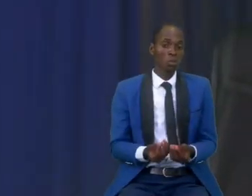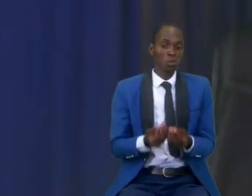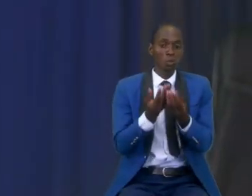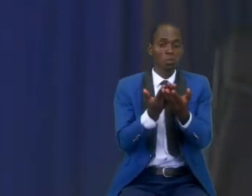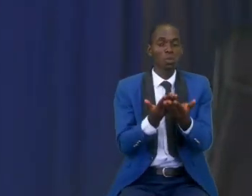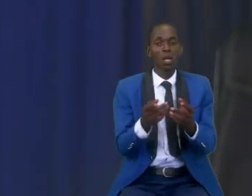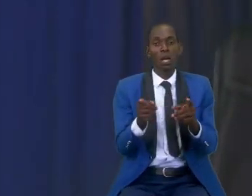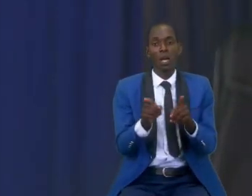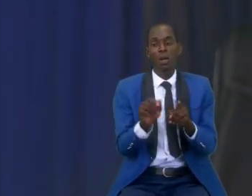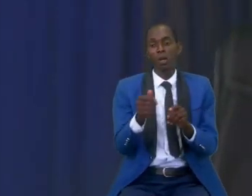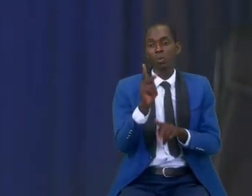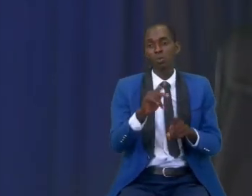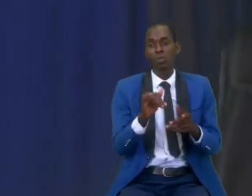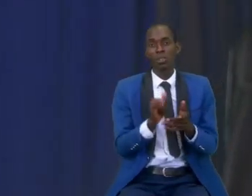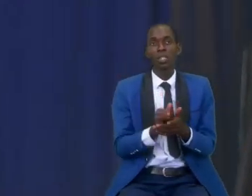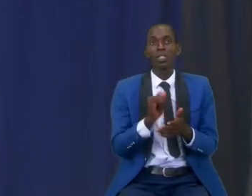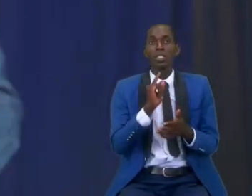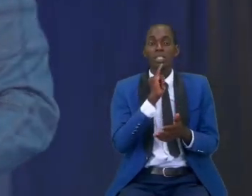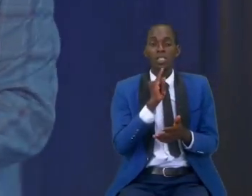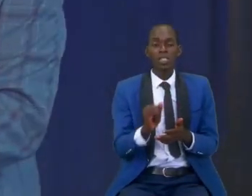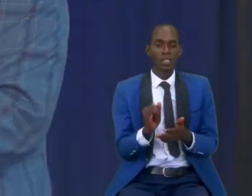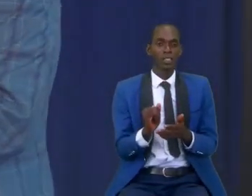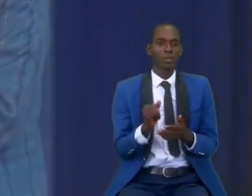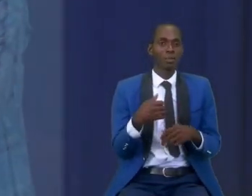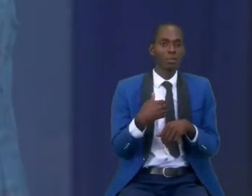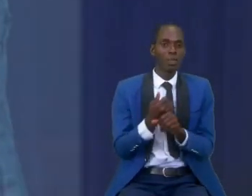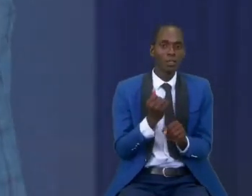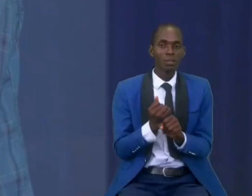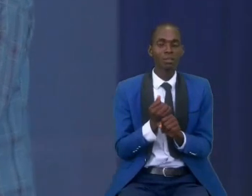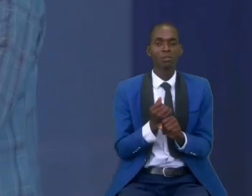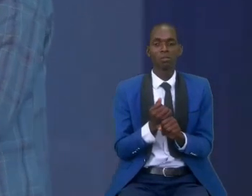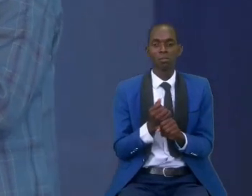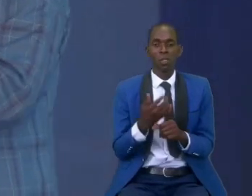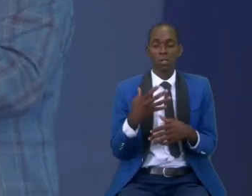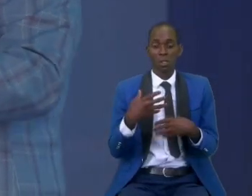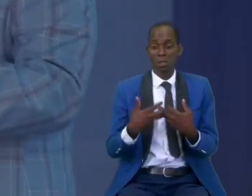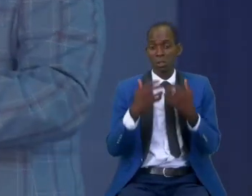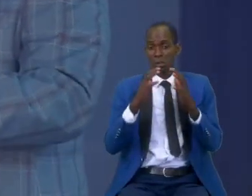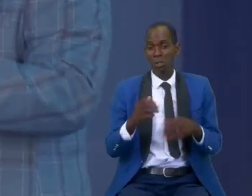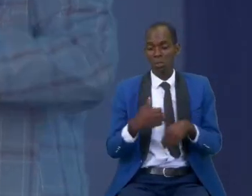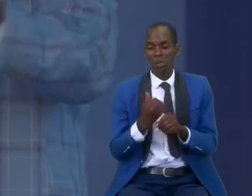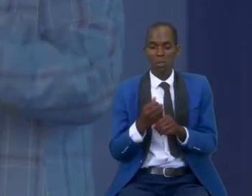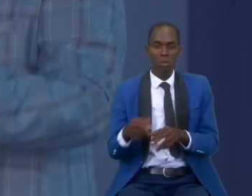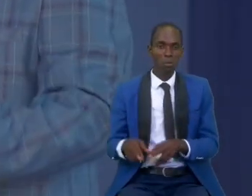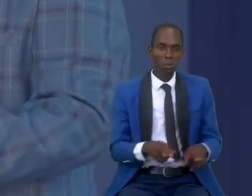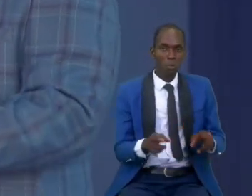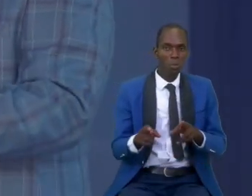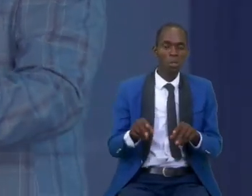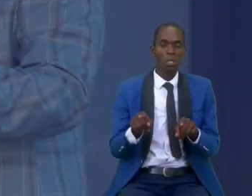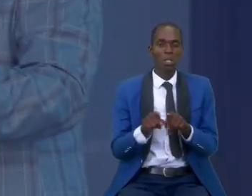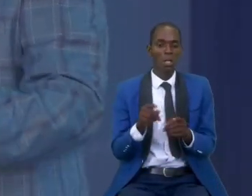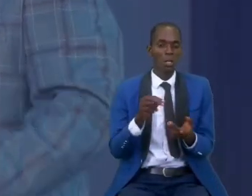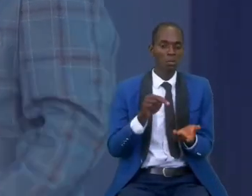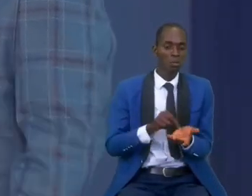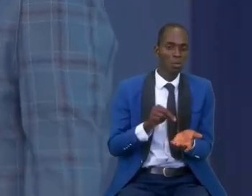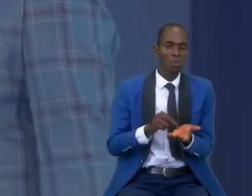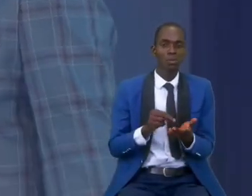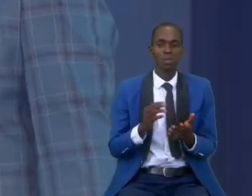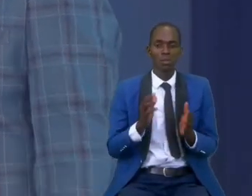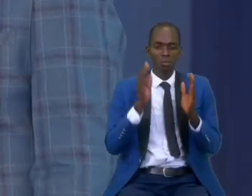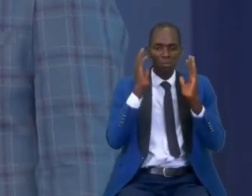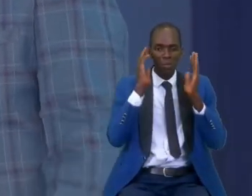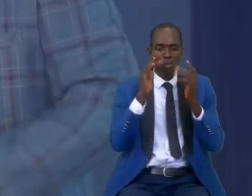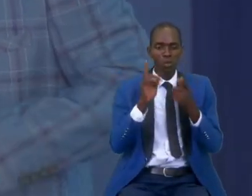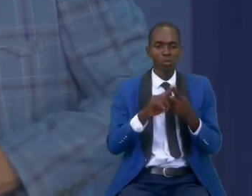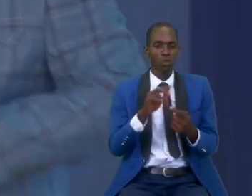and building bridges, like a nurse who is attending to those who are sick, and like a caretaker, a carers who are